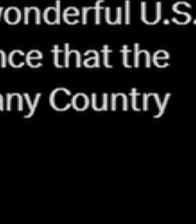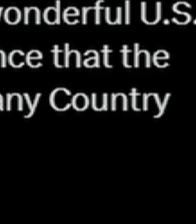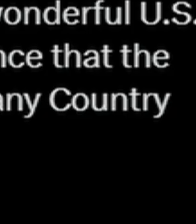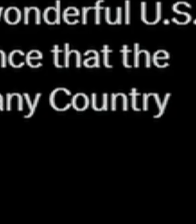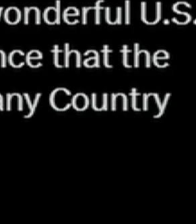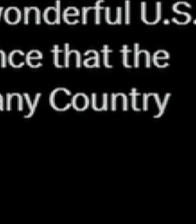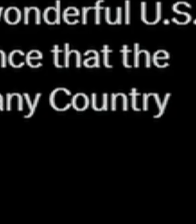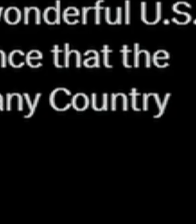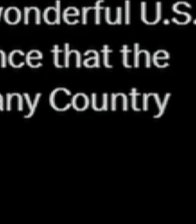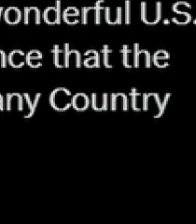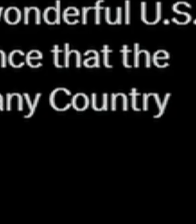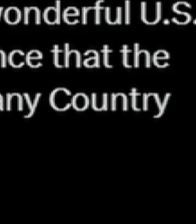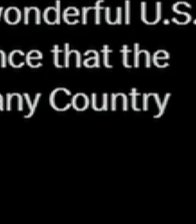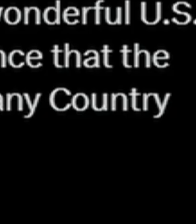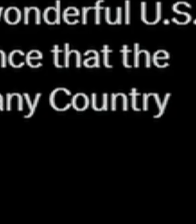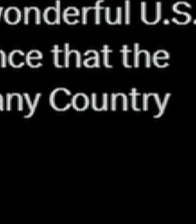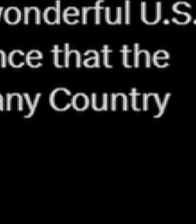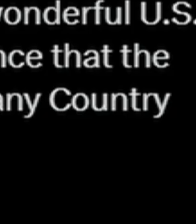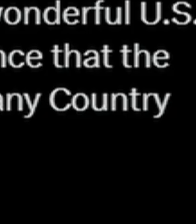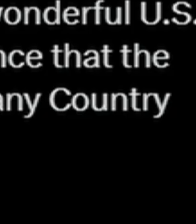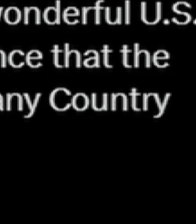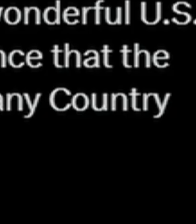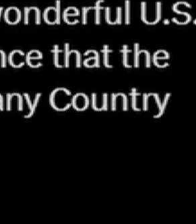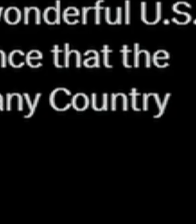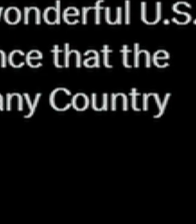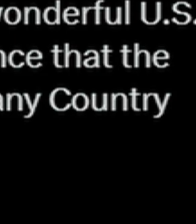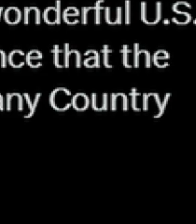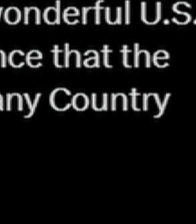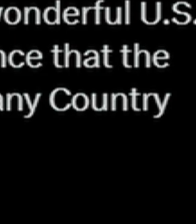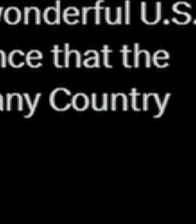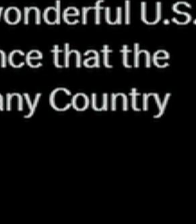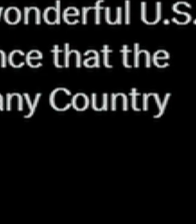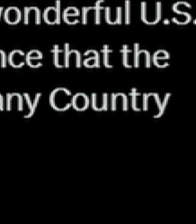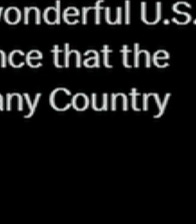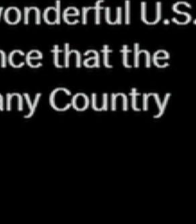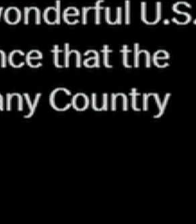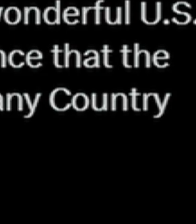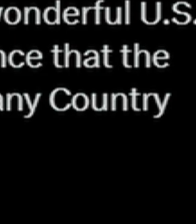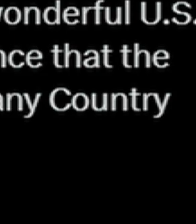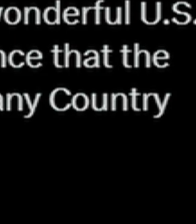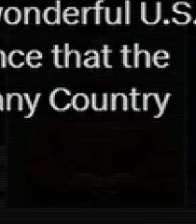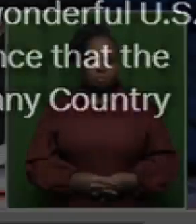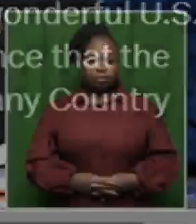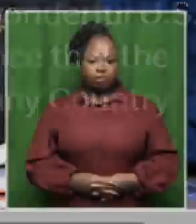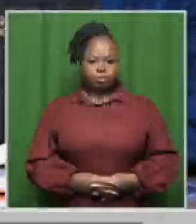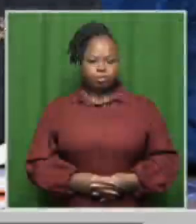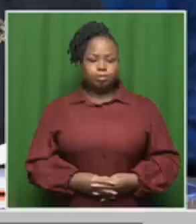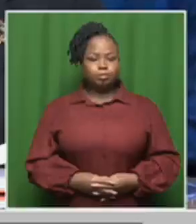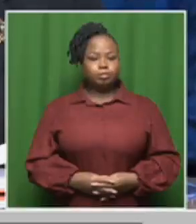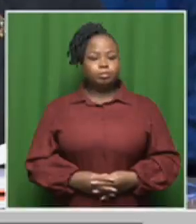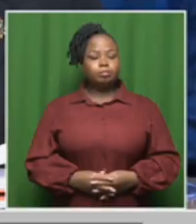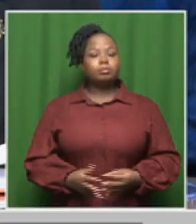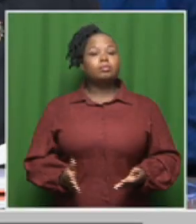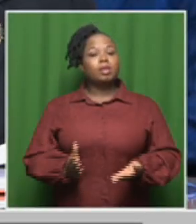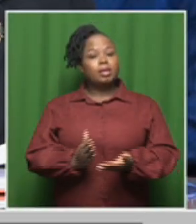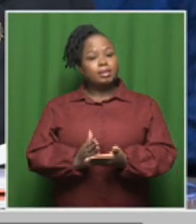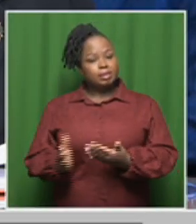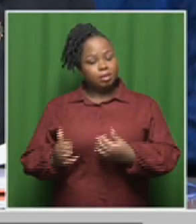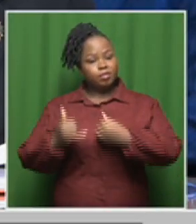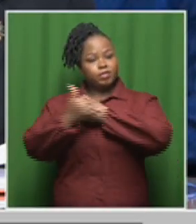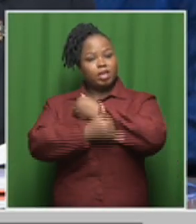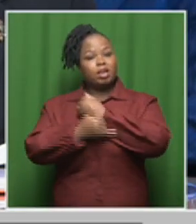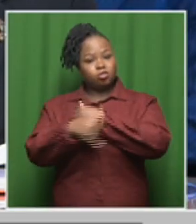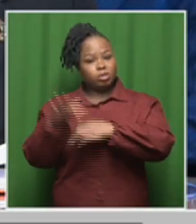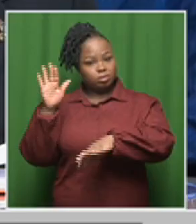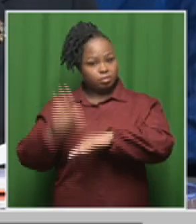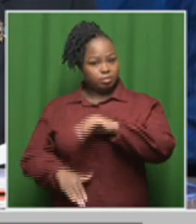member countries that because of the current challenges where some of member countries are facing sanctions from the